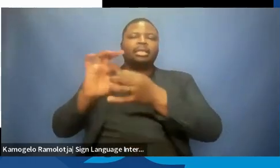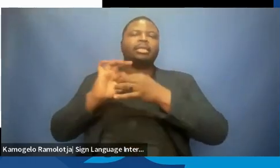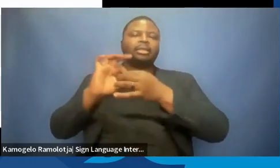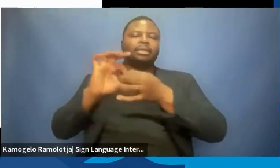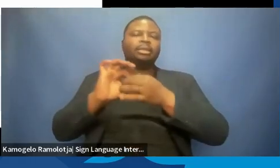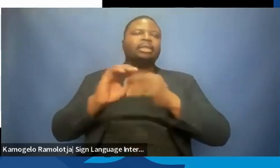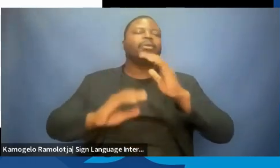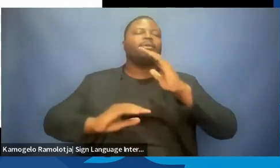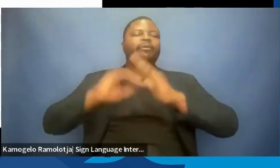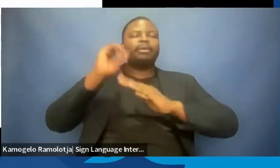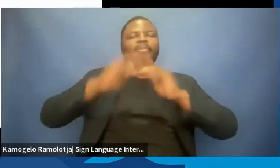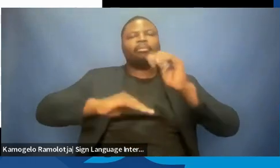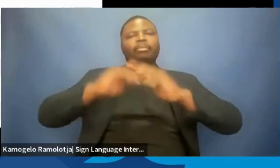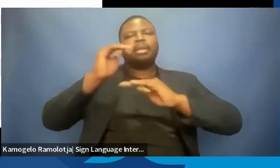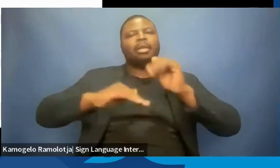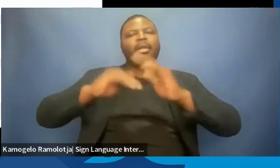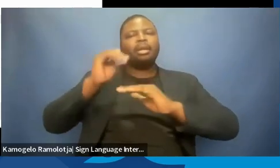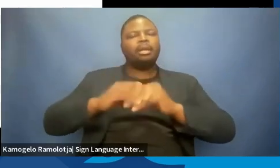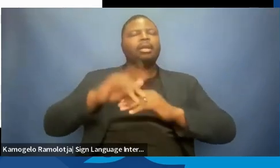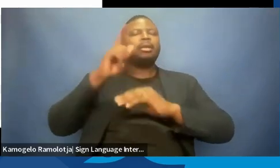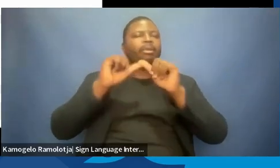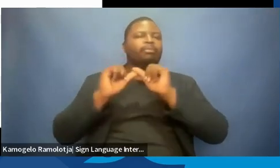and years of investment.